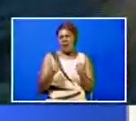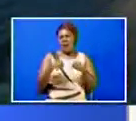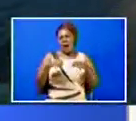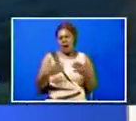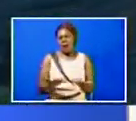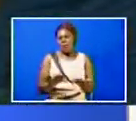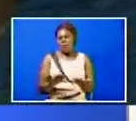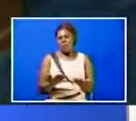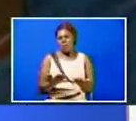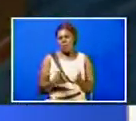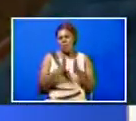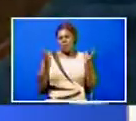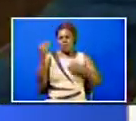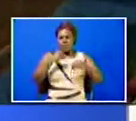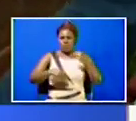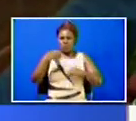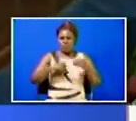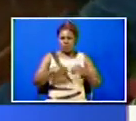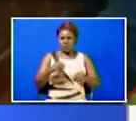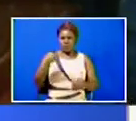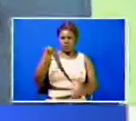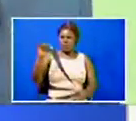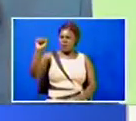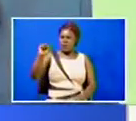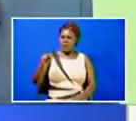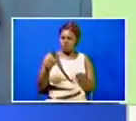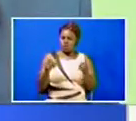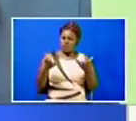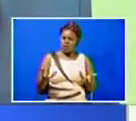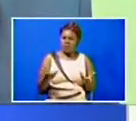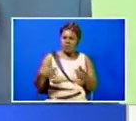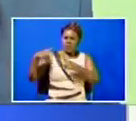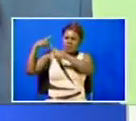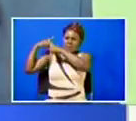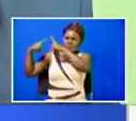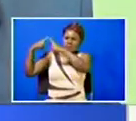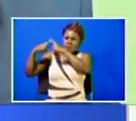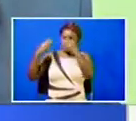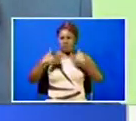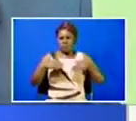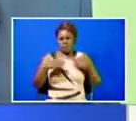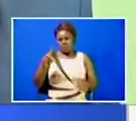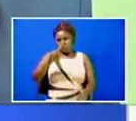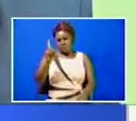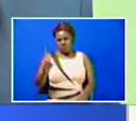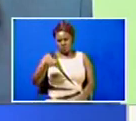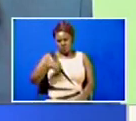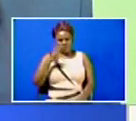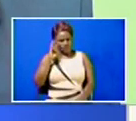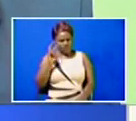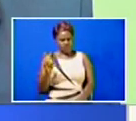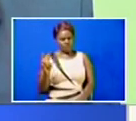to be made on mega corruption cases at the NYS? The experience of the people that they have is a question that we have to look